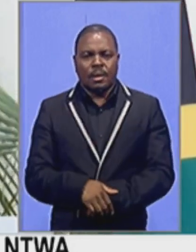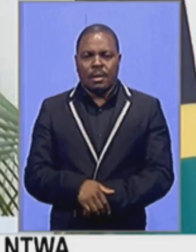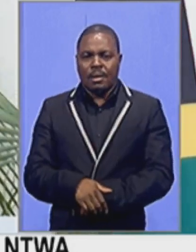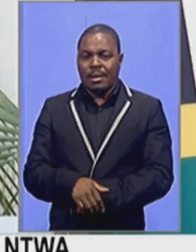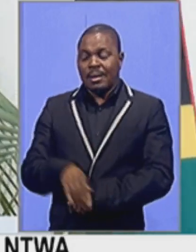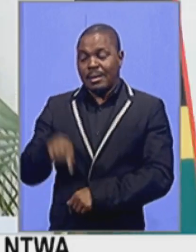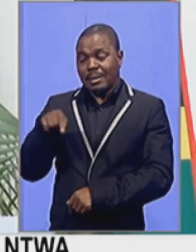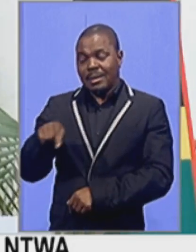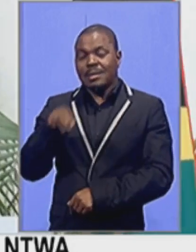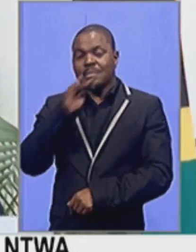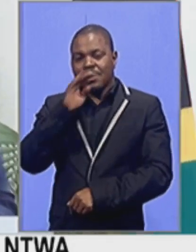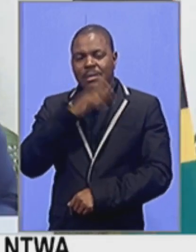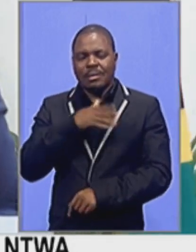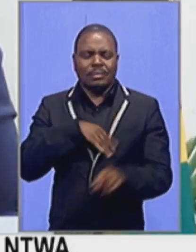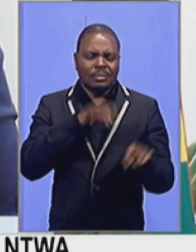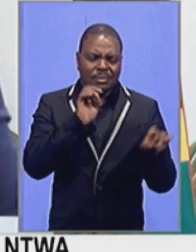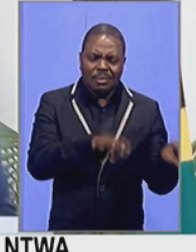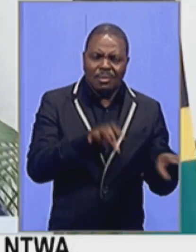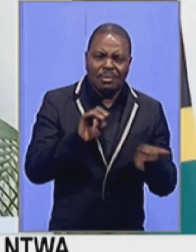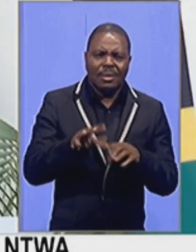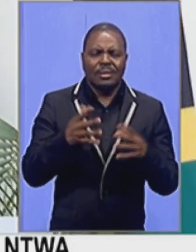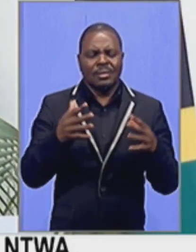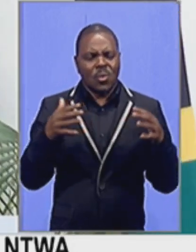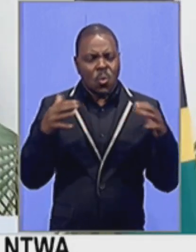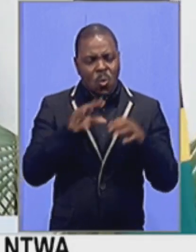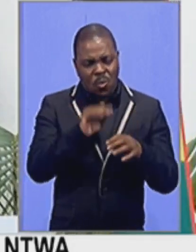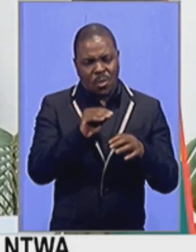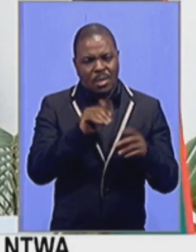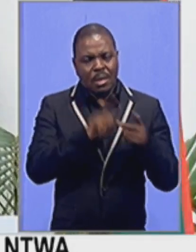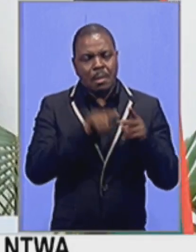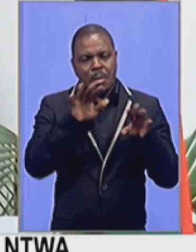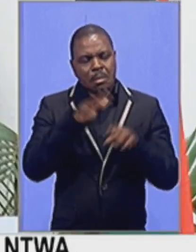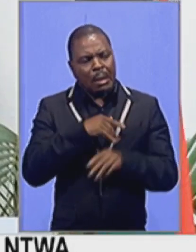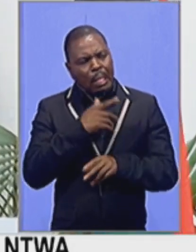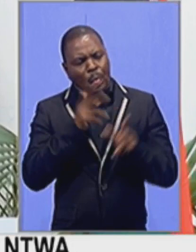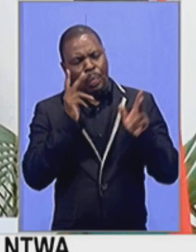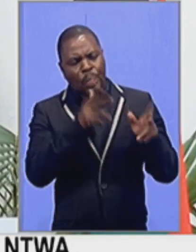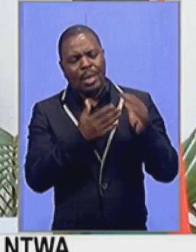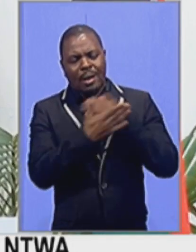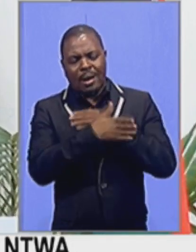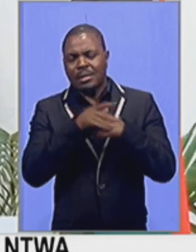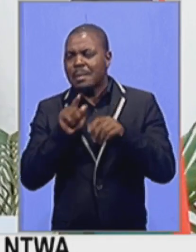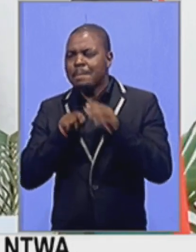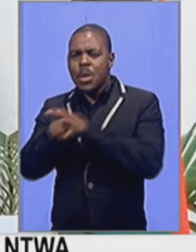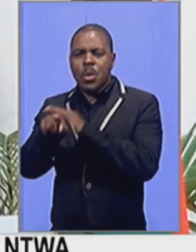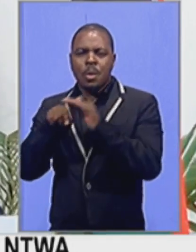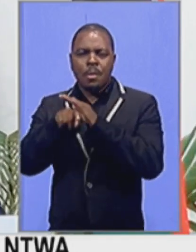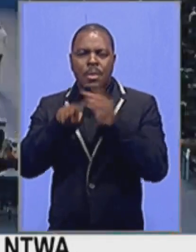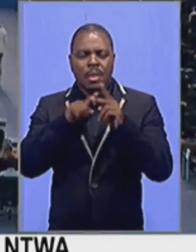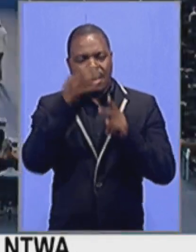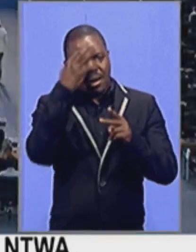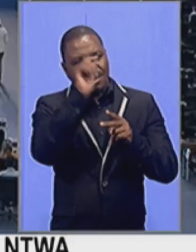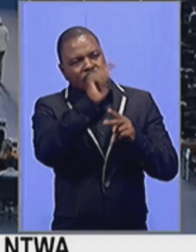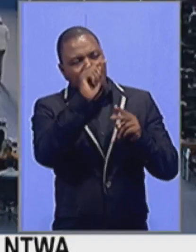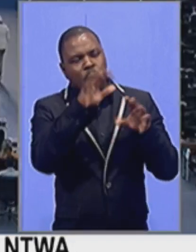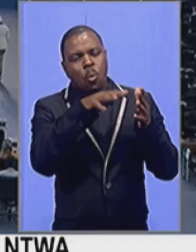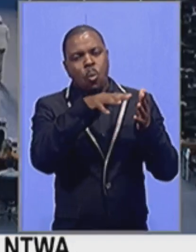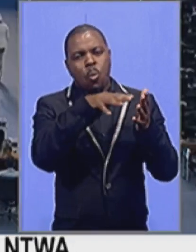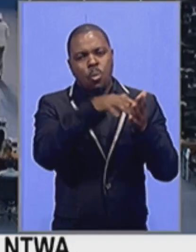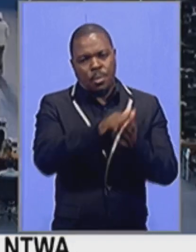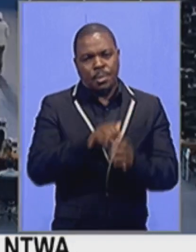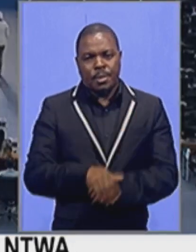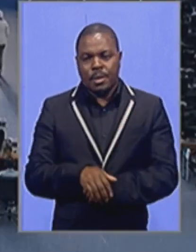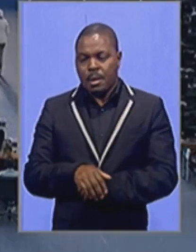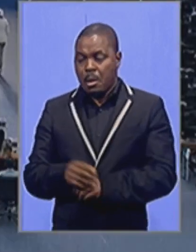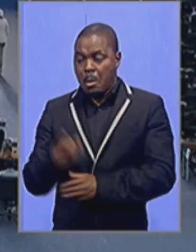disorder, and lead to unsafe migration and weakening of states. Baetapele bana ba